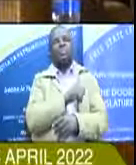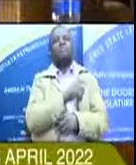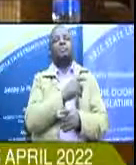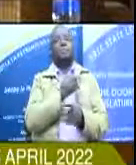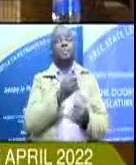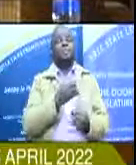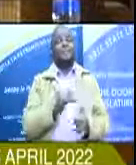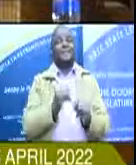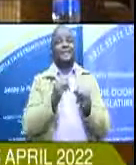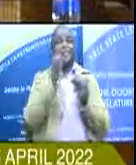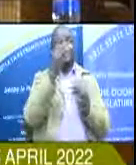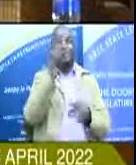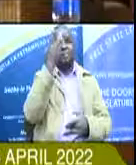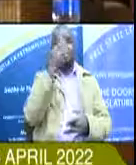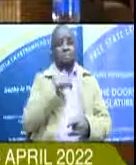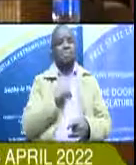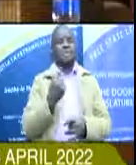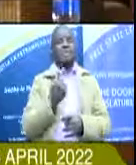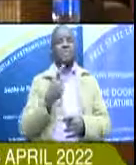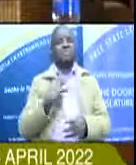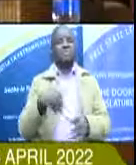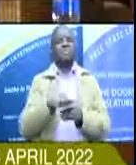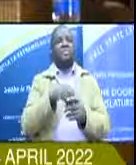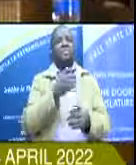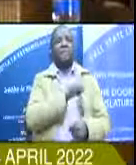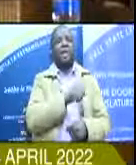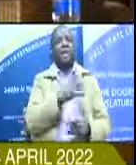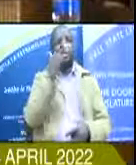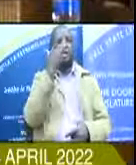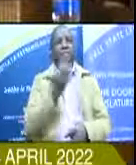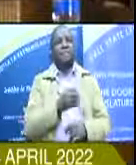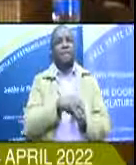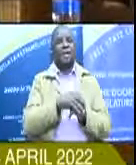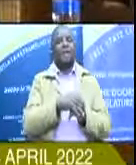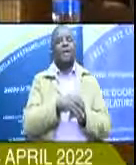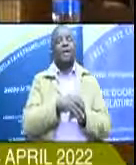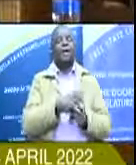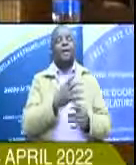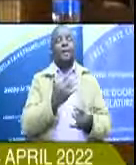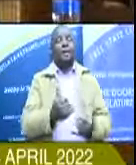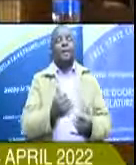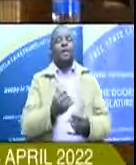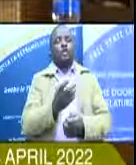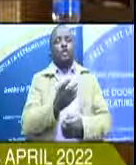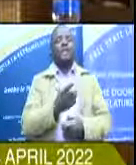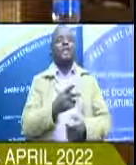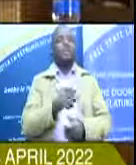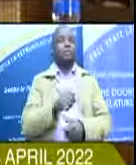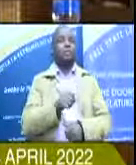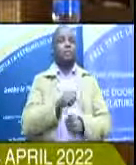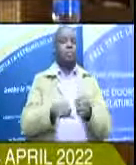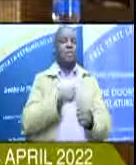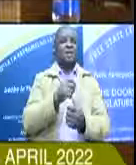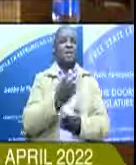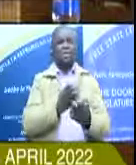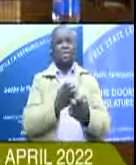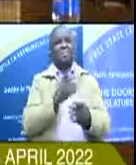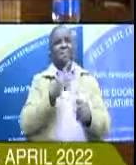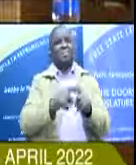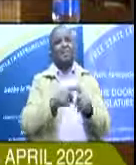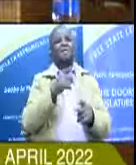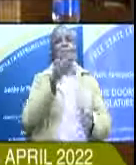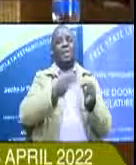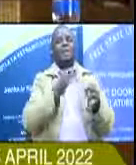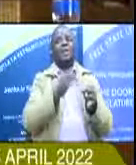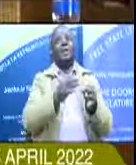illness, myself included, while social, economic, and political and every facet of